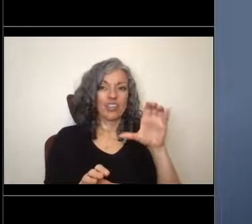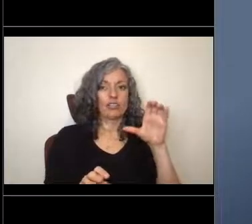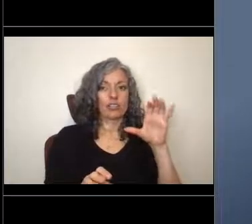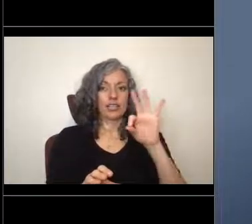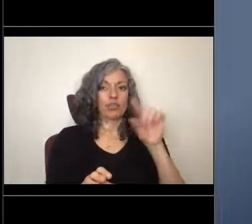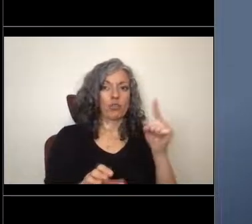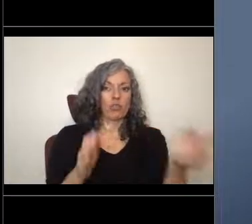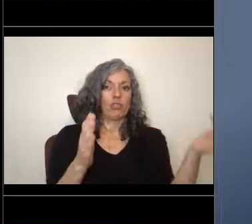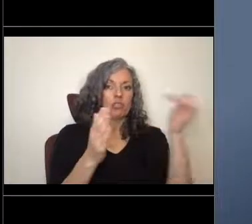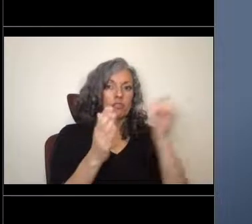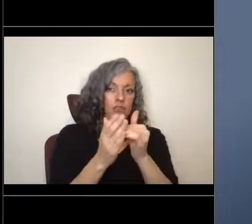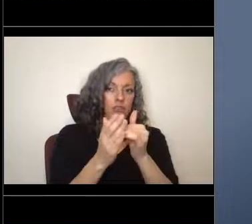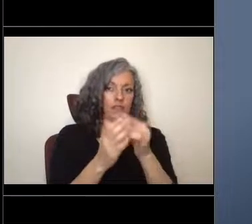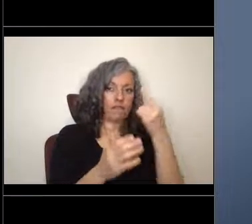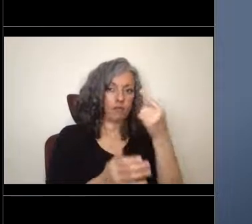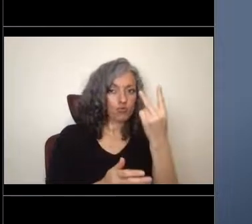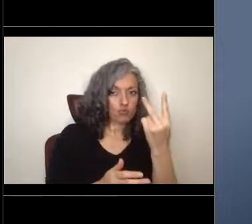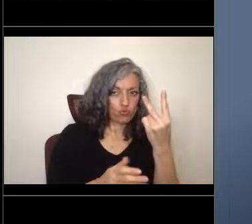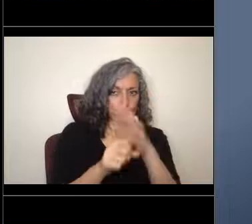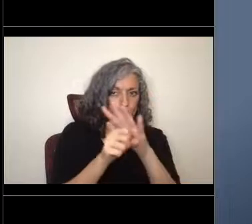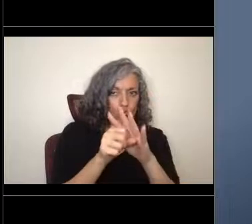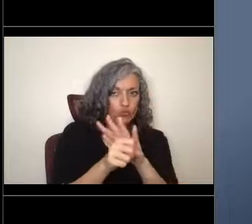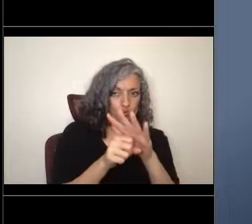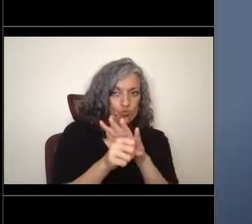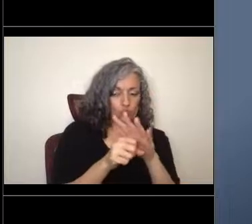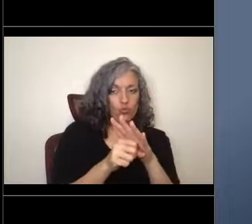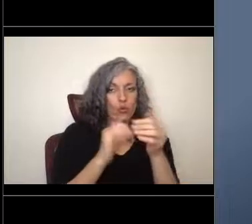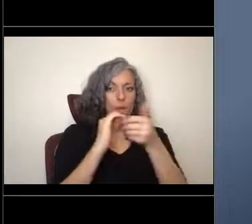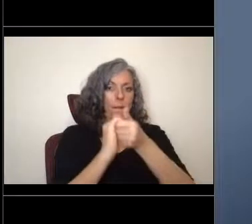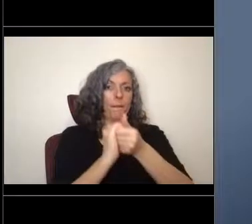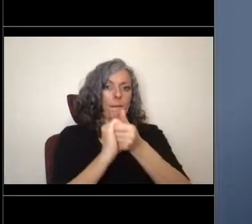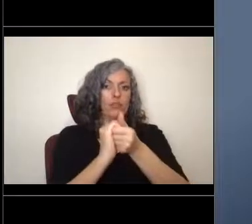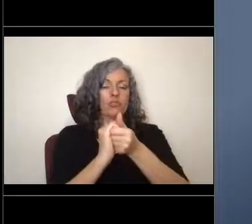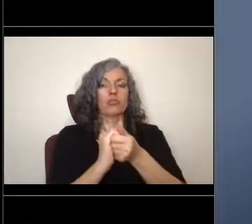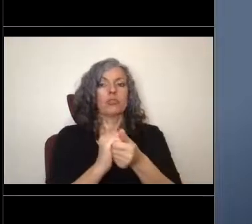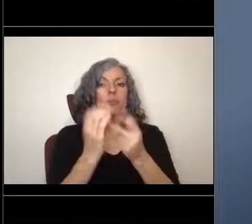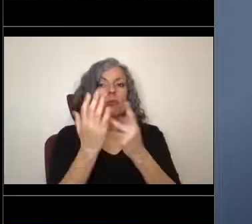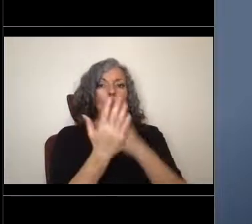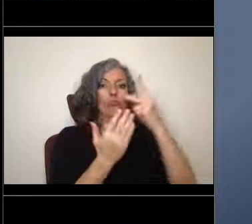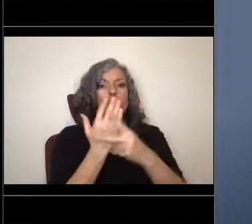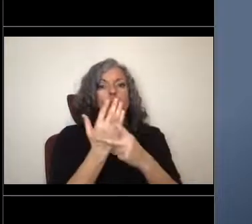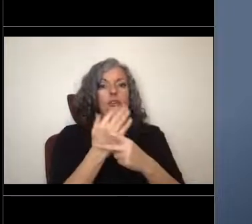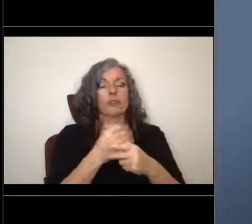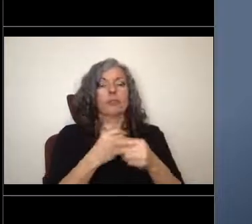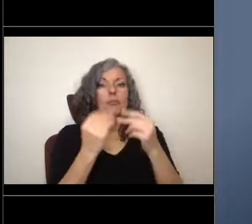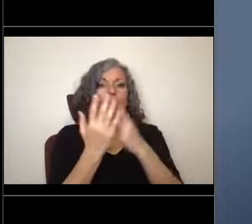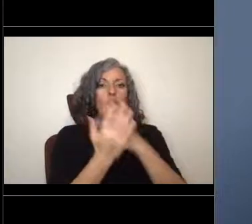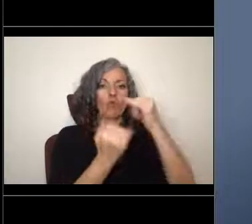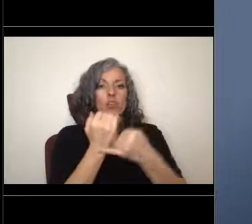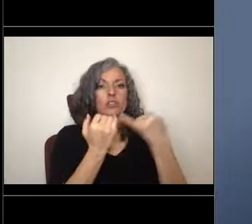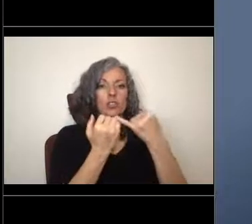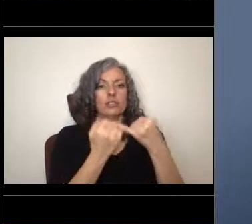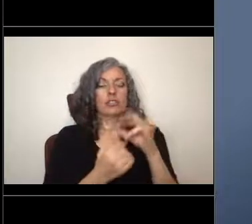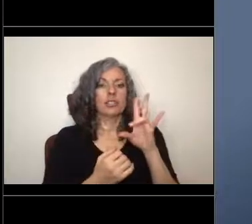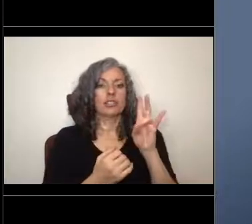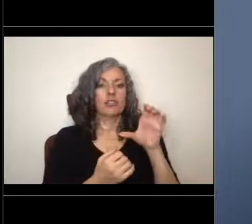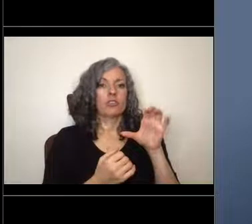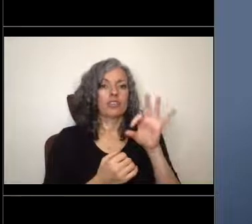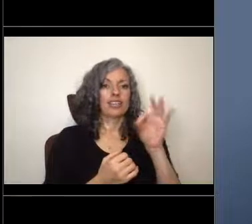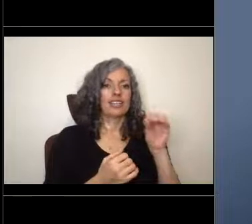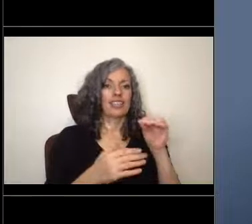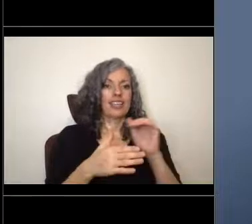$791,000 for 2 locally administered local partnership formulaic program projects. $790,000 is requested for the City